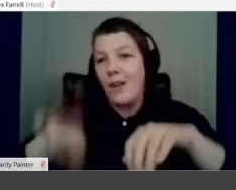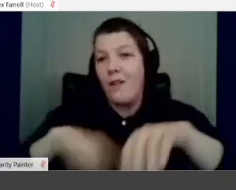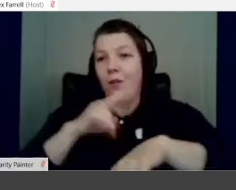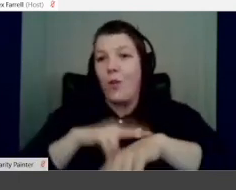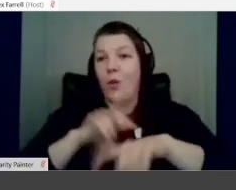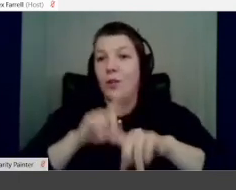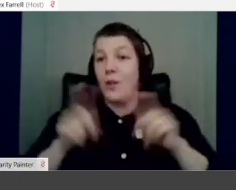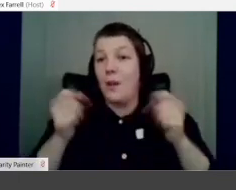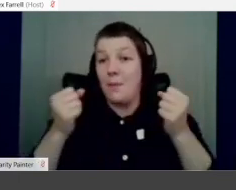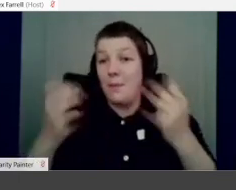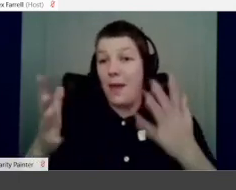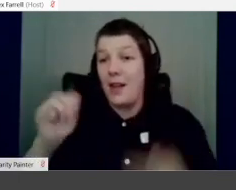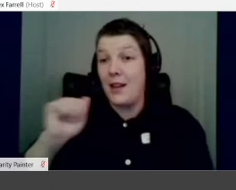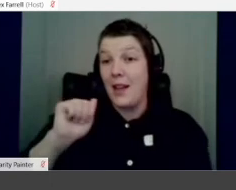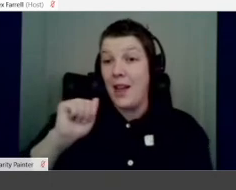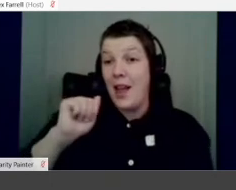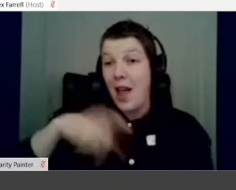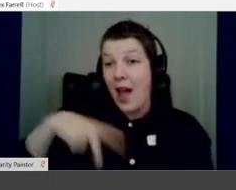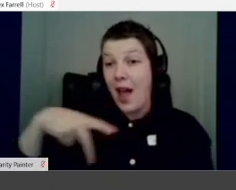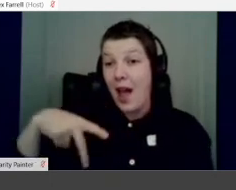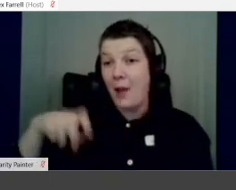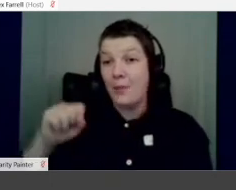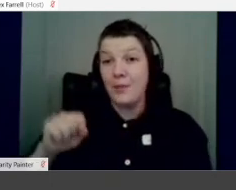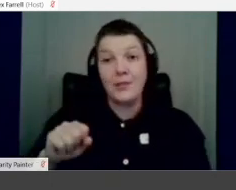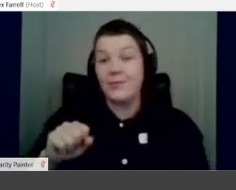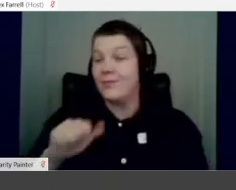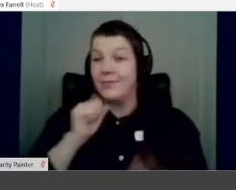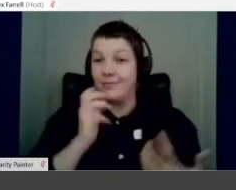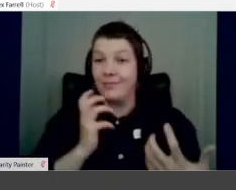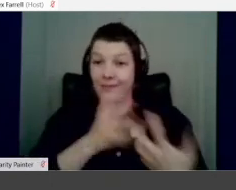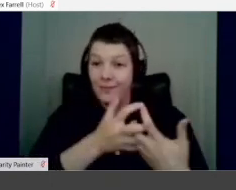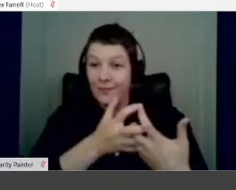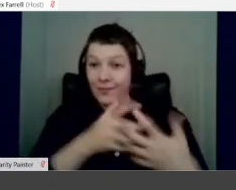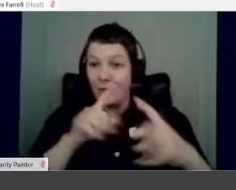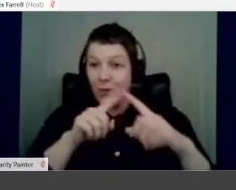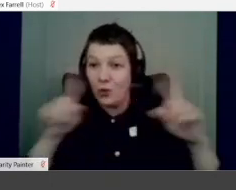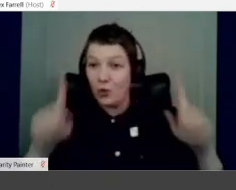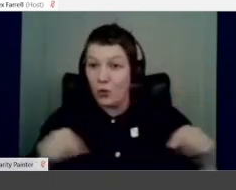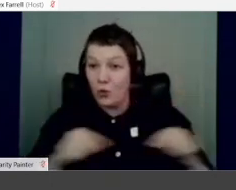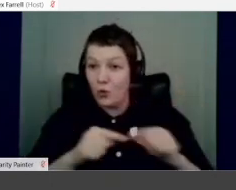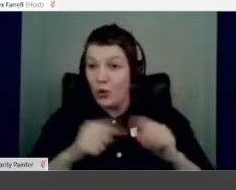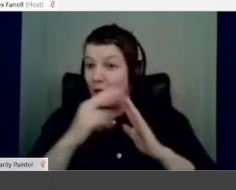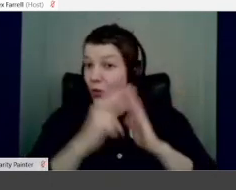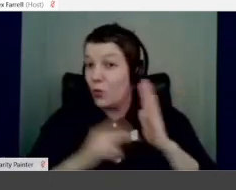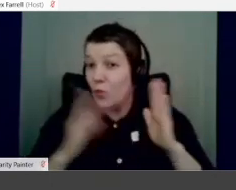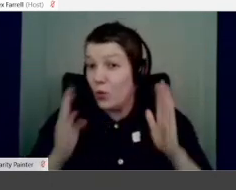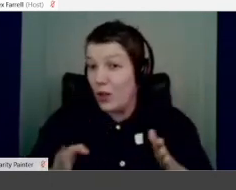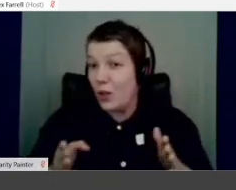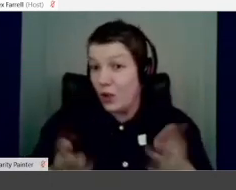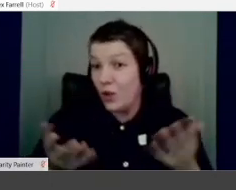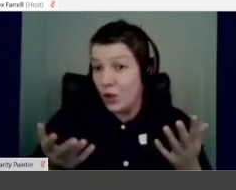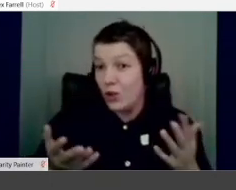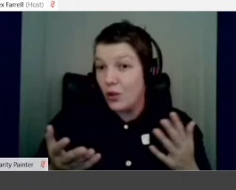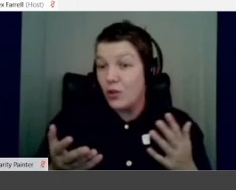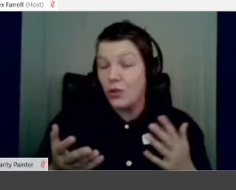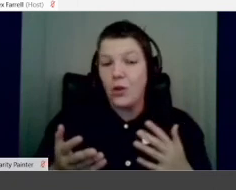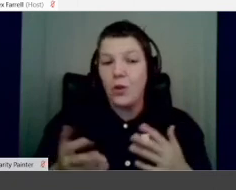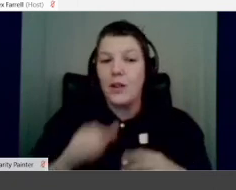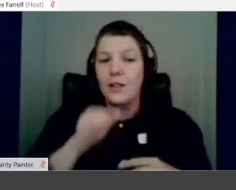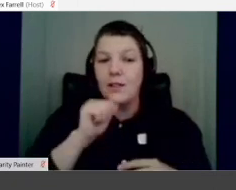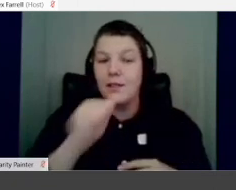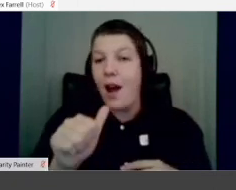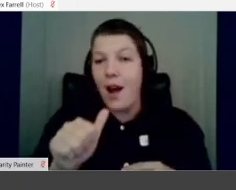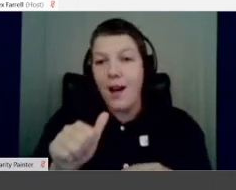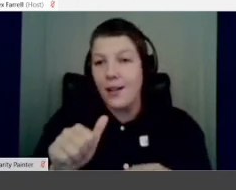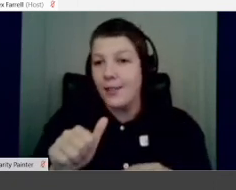way, particularly on the Android platform. So thinking about, like, it's not just this one thing you have in mind. And the